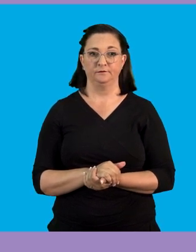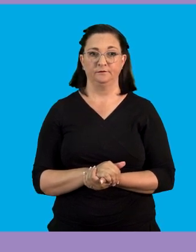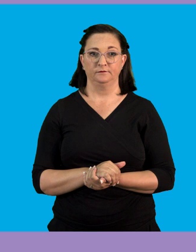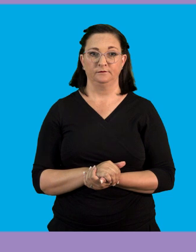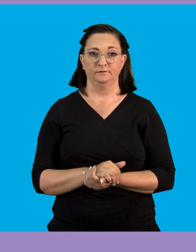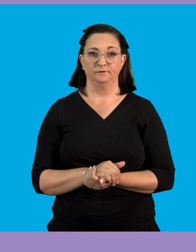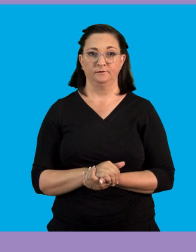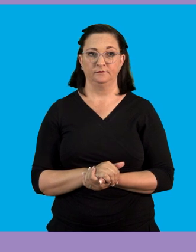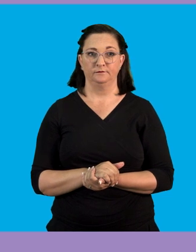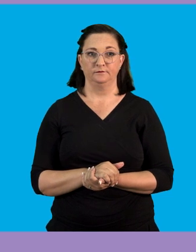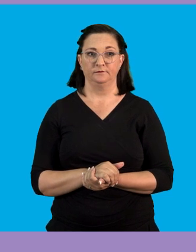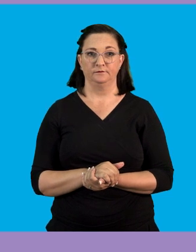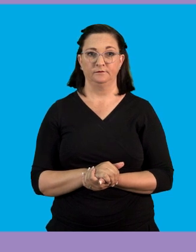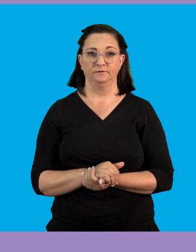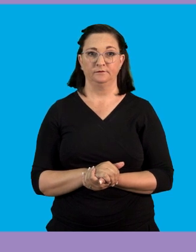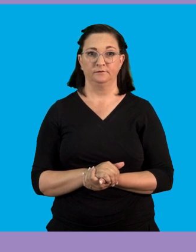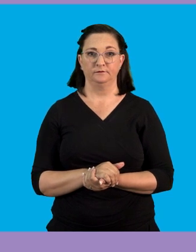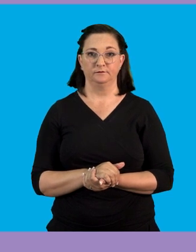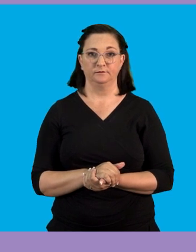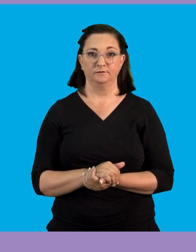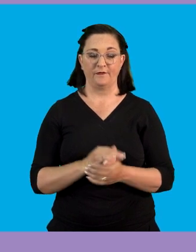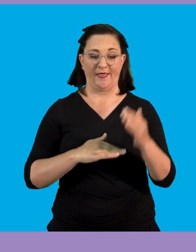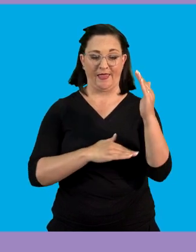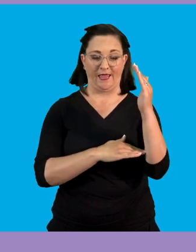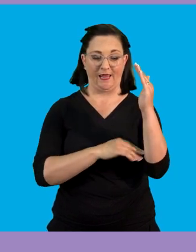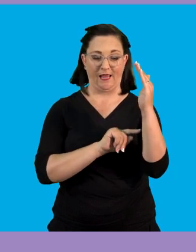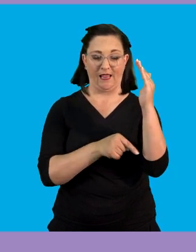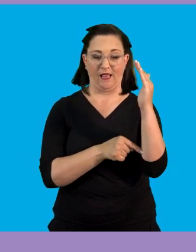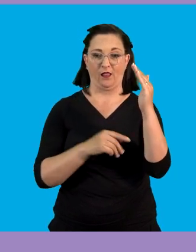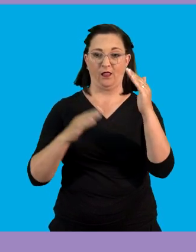the angles of a